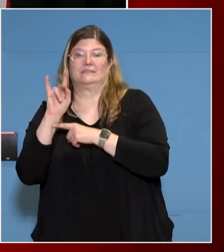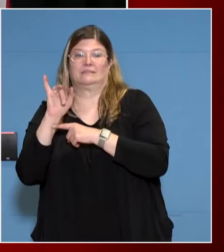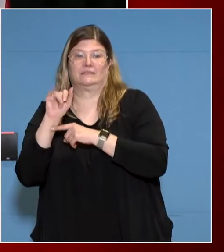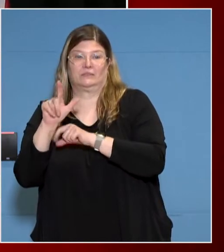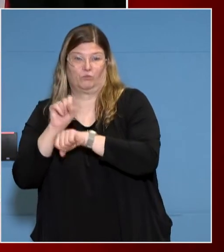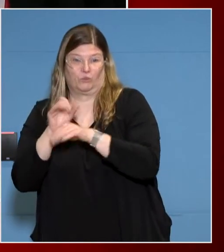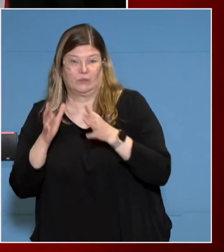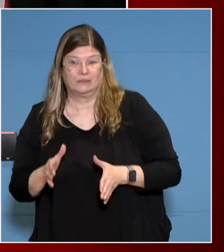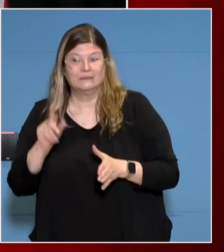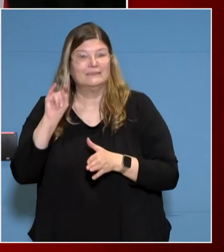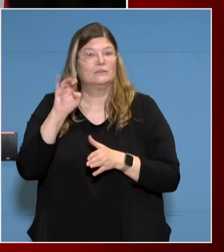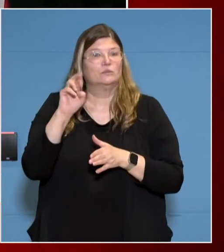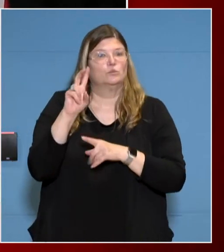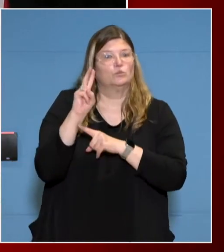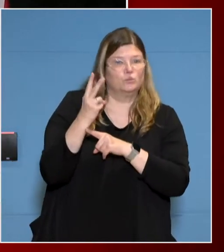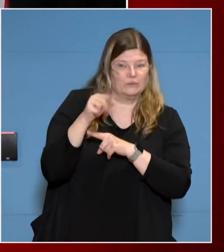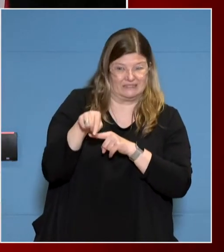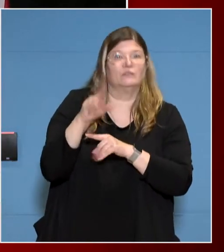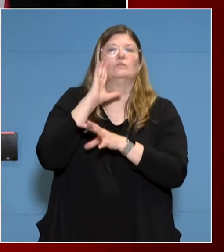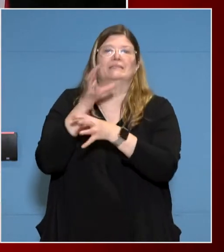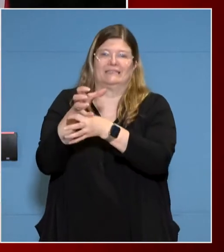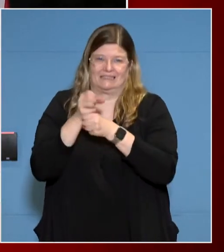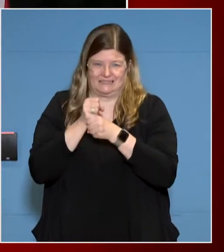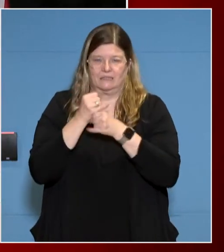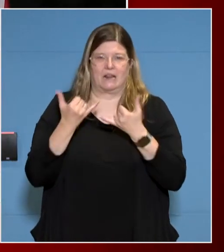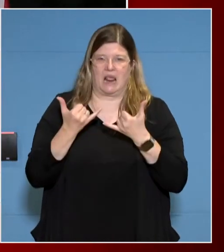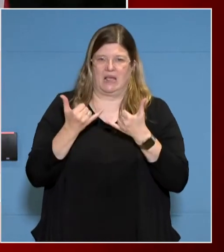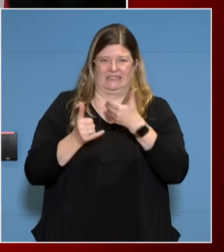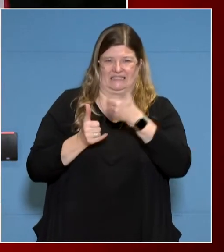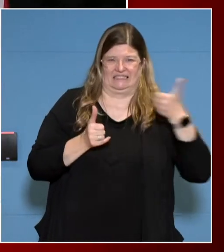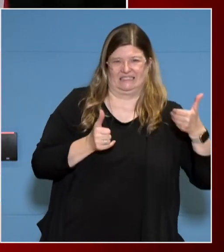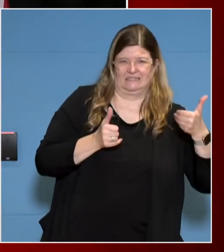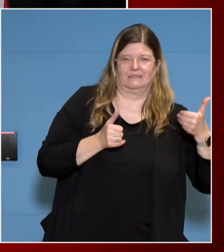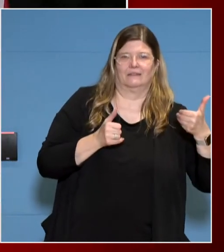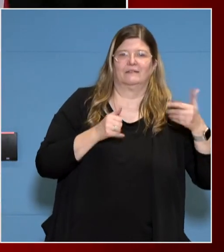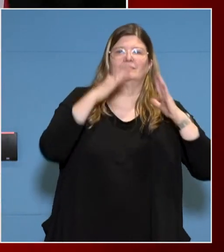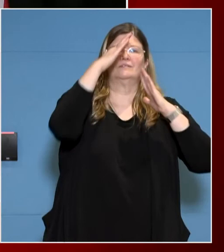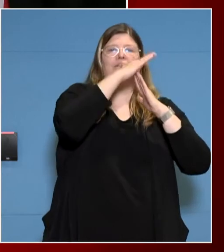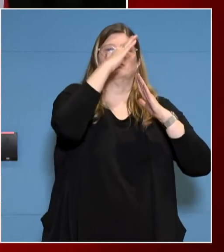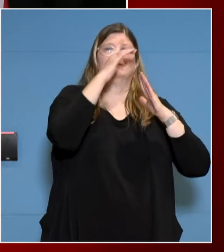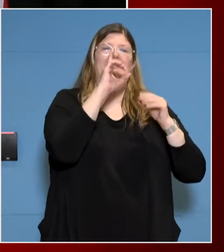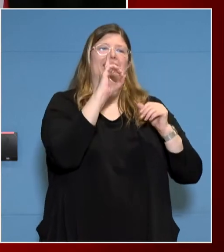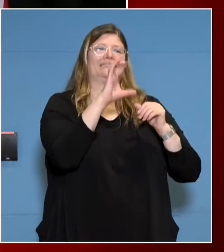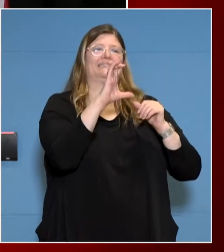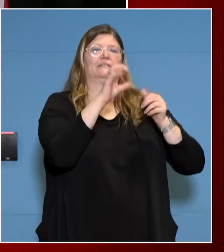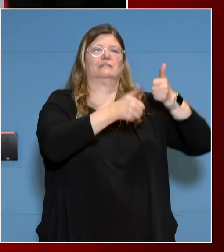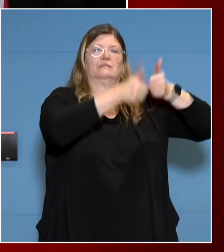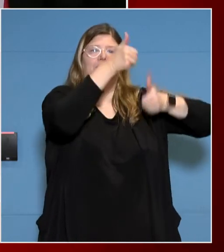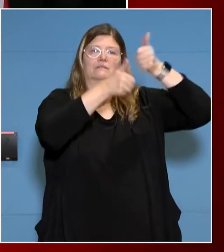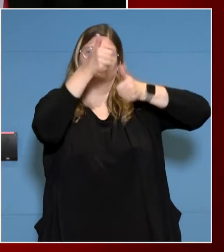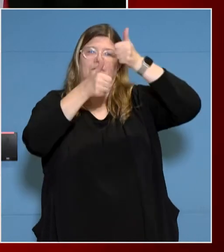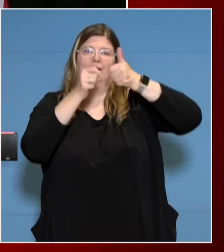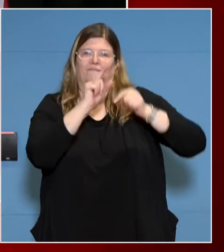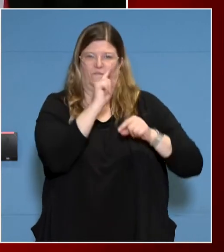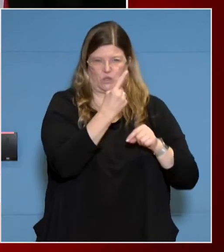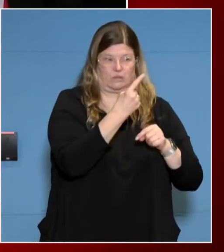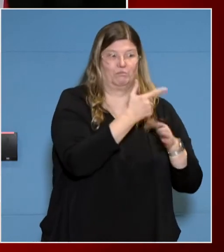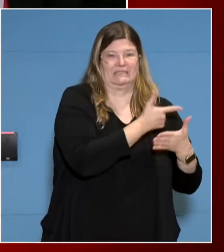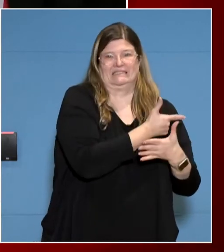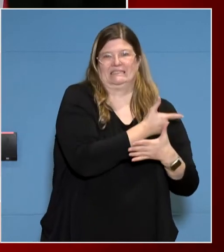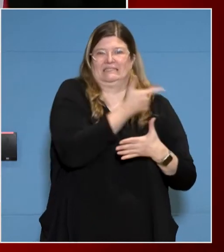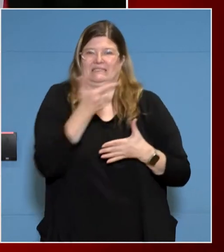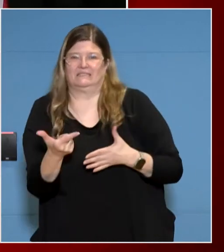And let me just add that a lot of DC government workers have already been vaccinated, and fire and